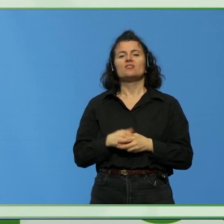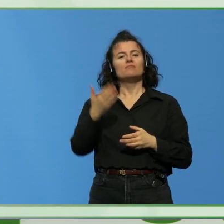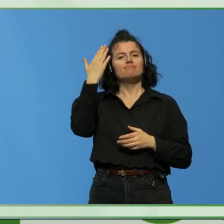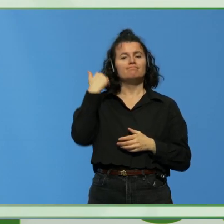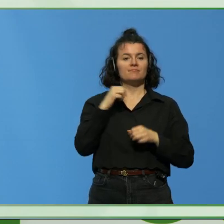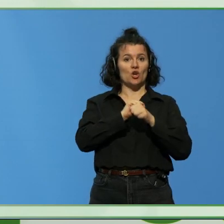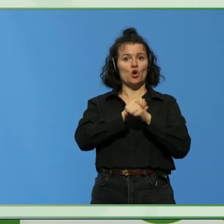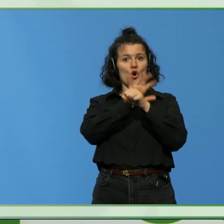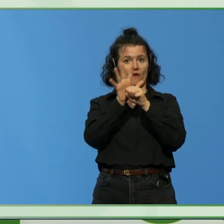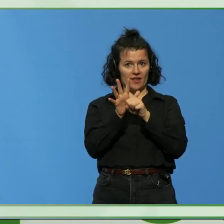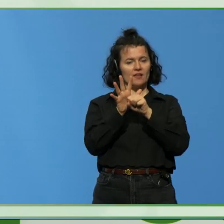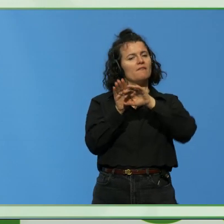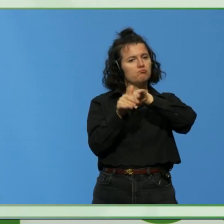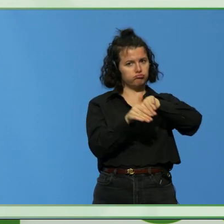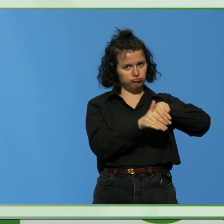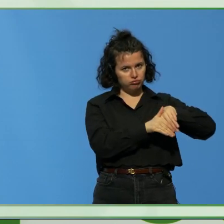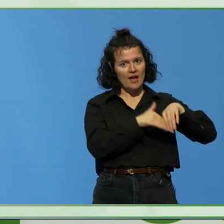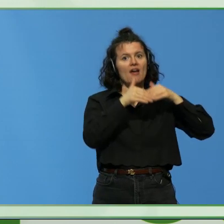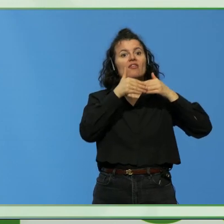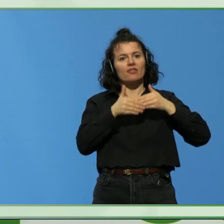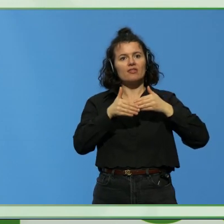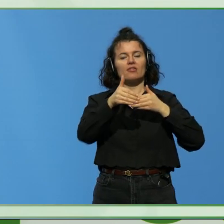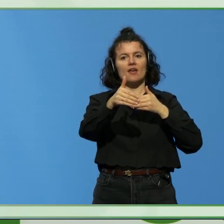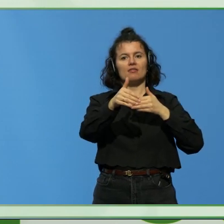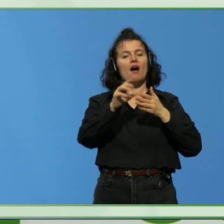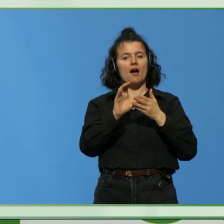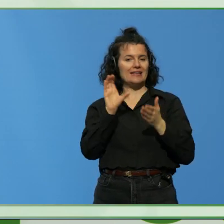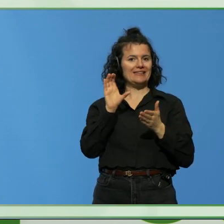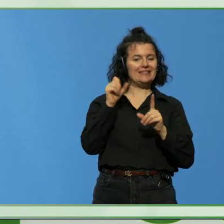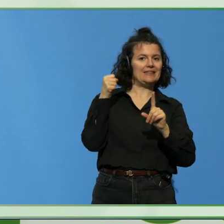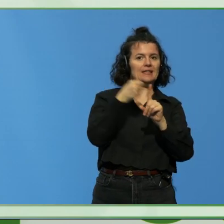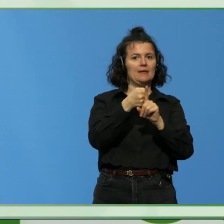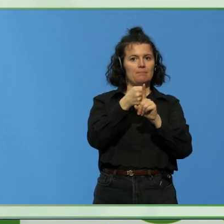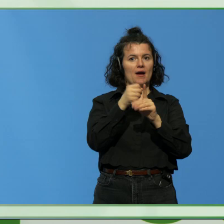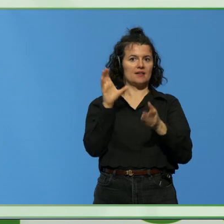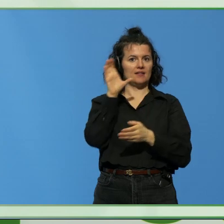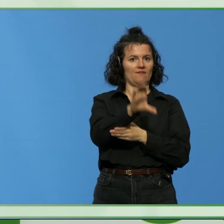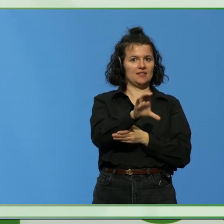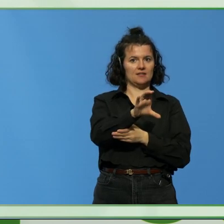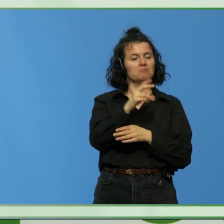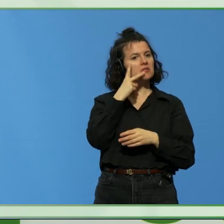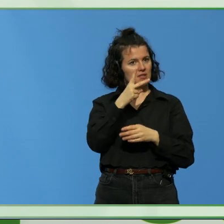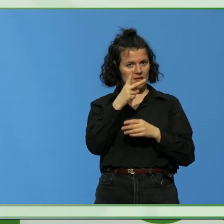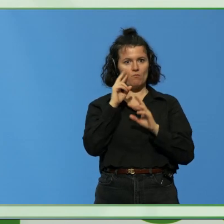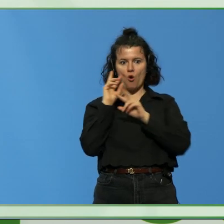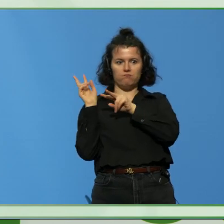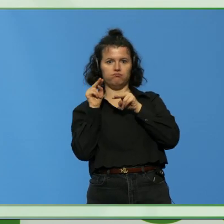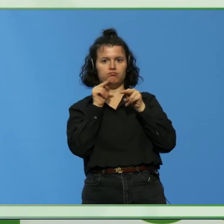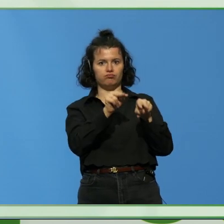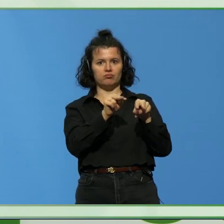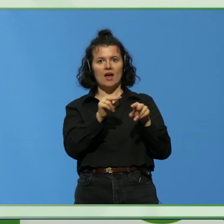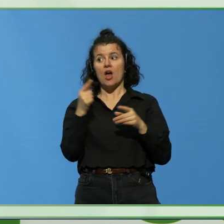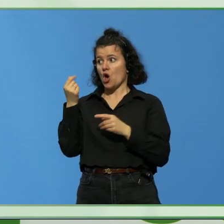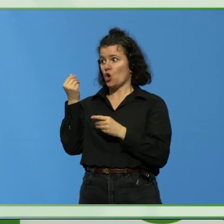impact investing has started gaining momentum within the commercial investments, specifically around